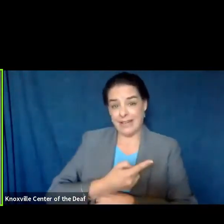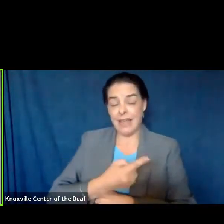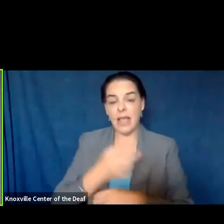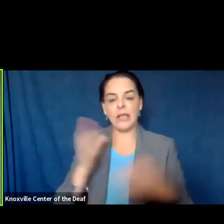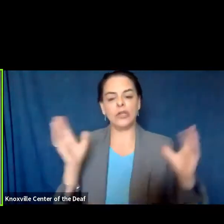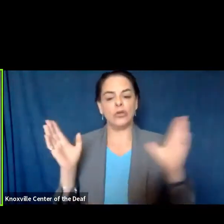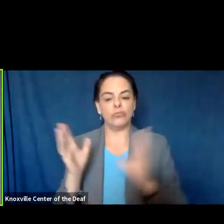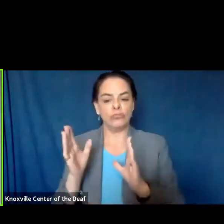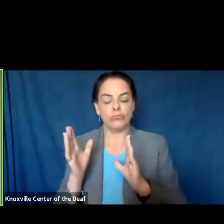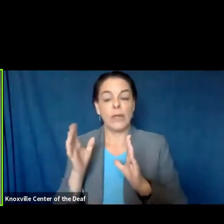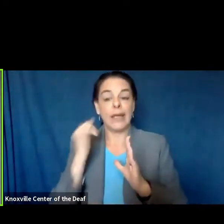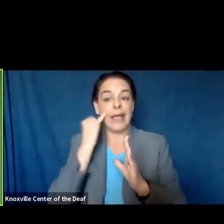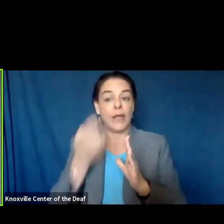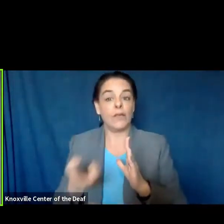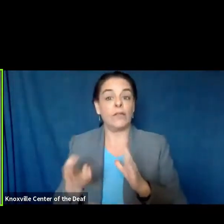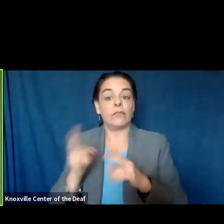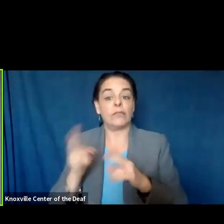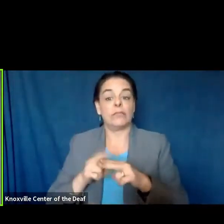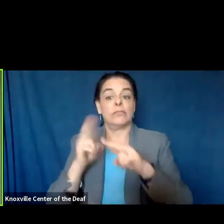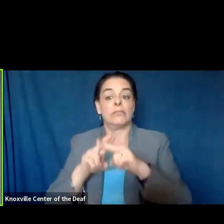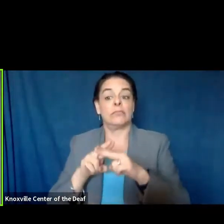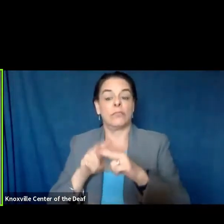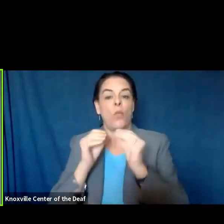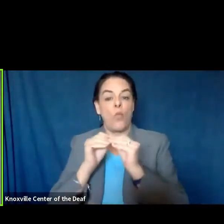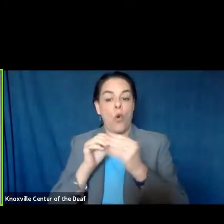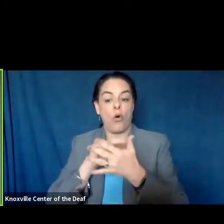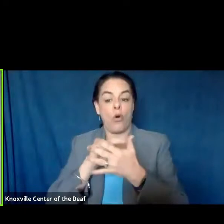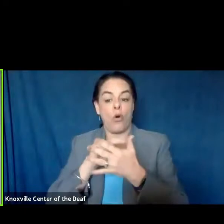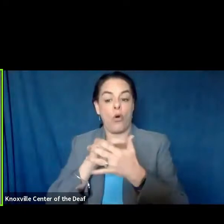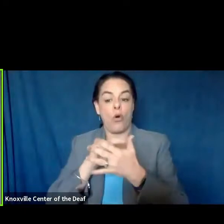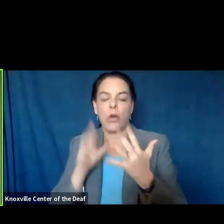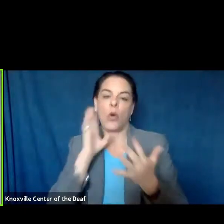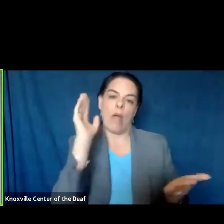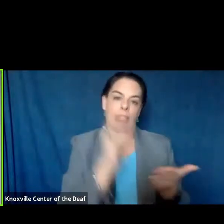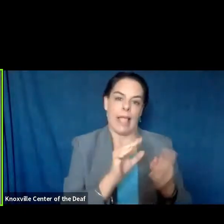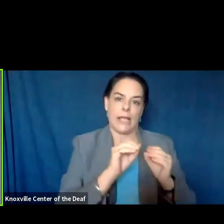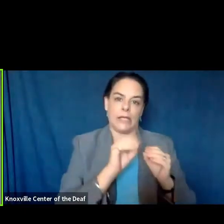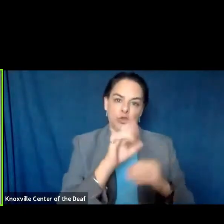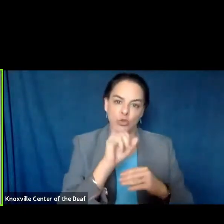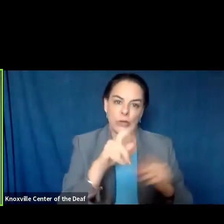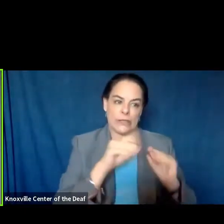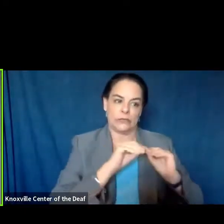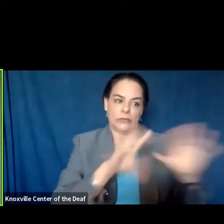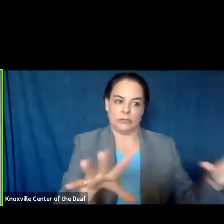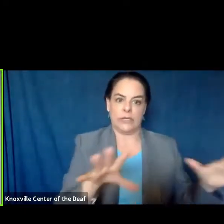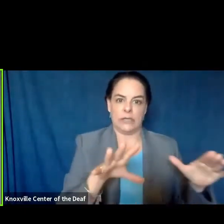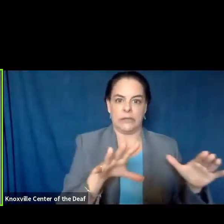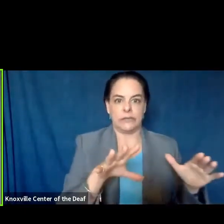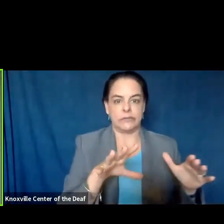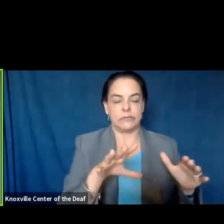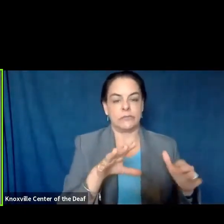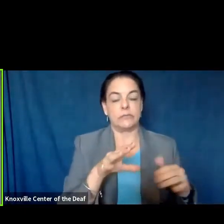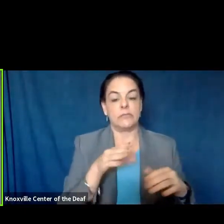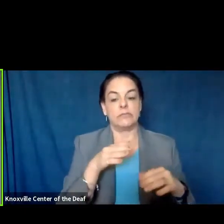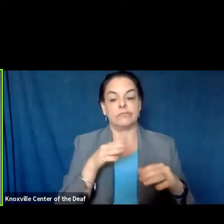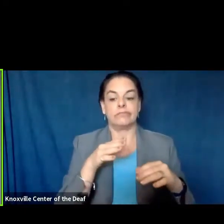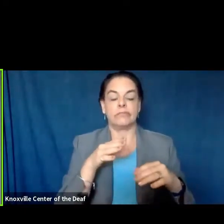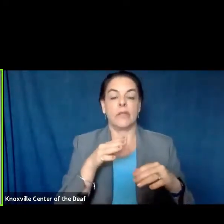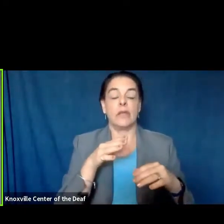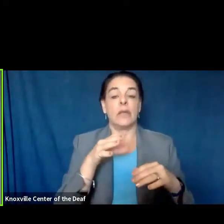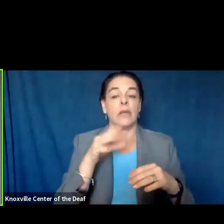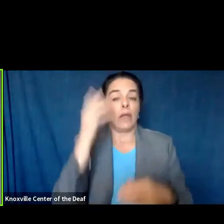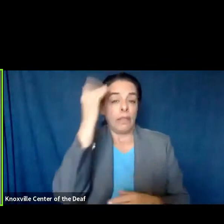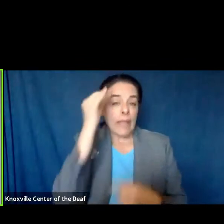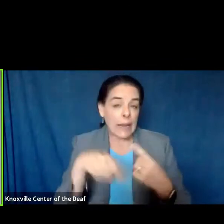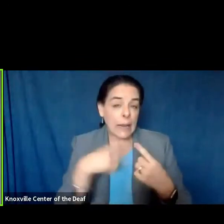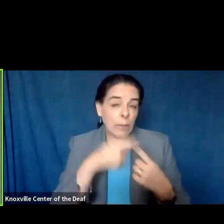increasing compliance outweigh the additional risk of the spread of the disease. The thinking behind that change is that more individuals